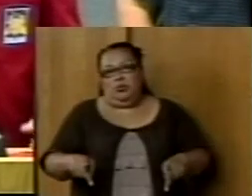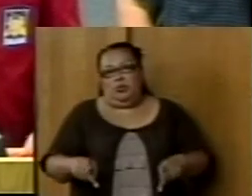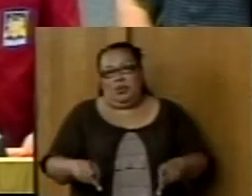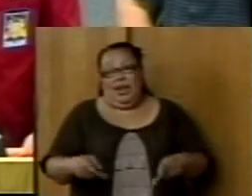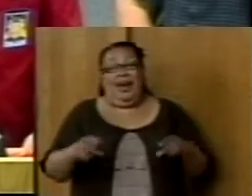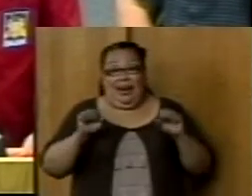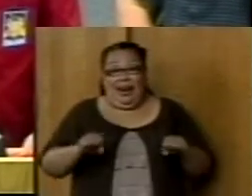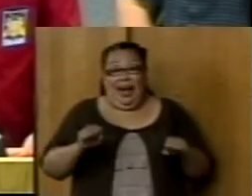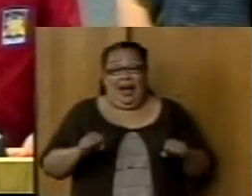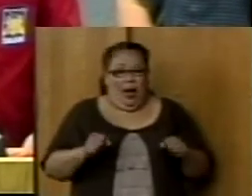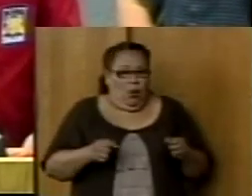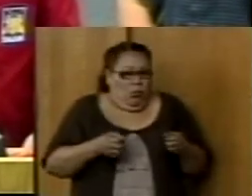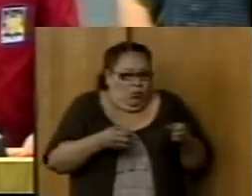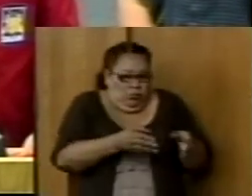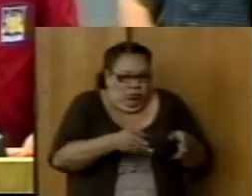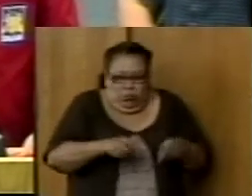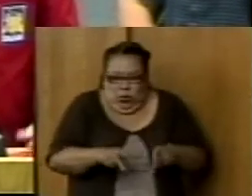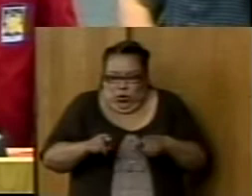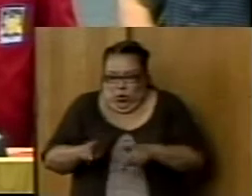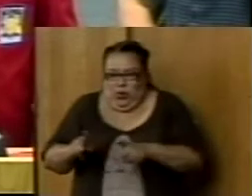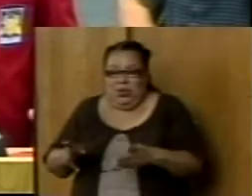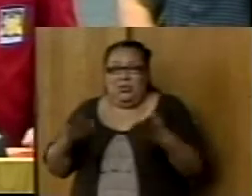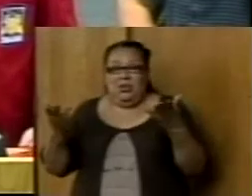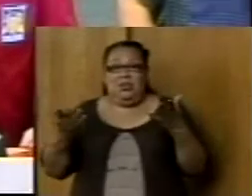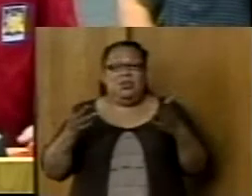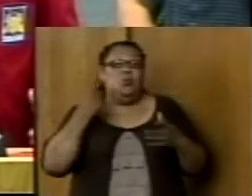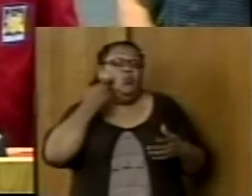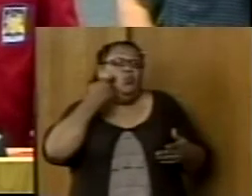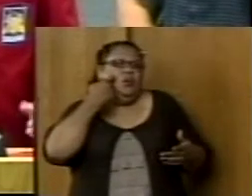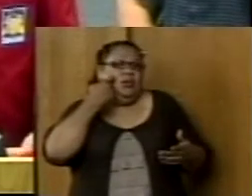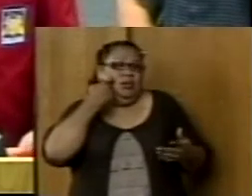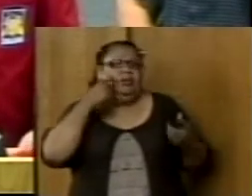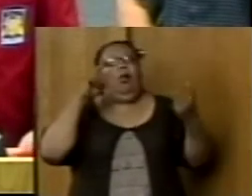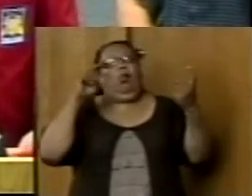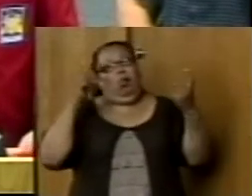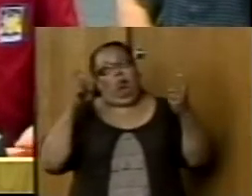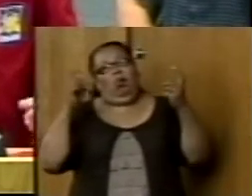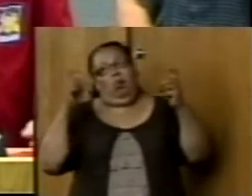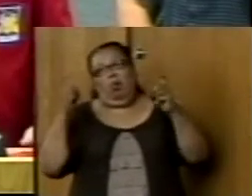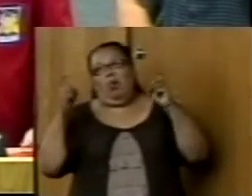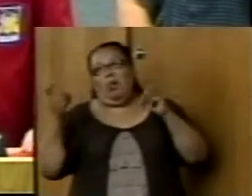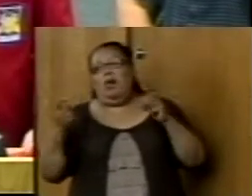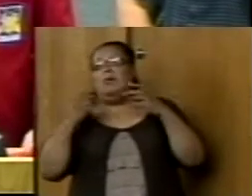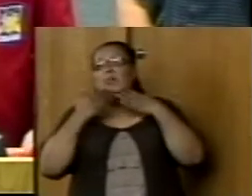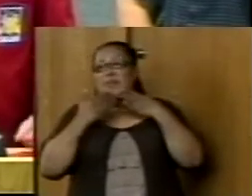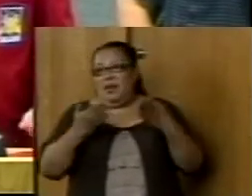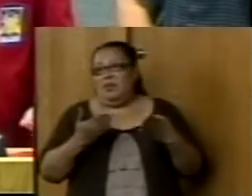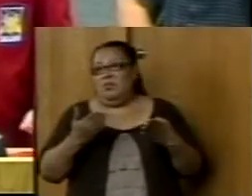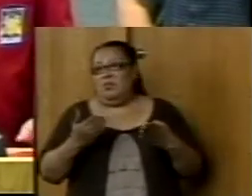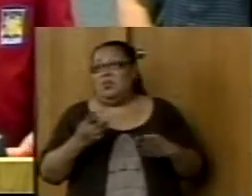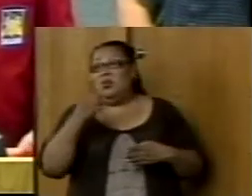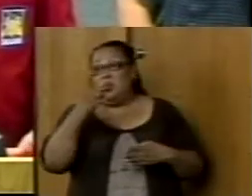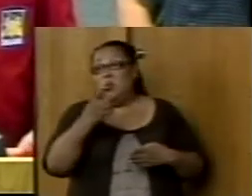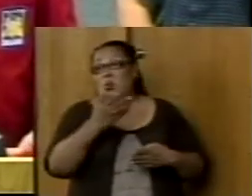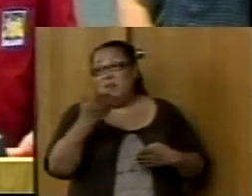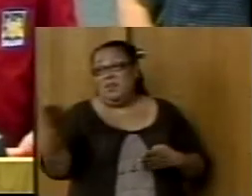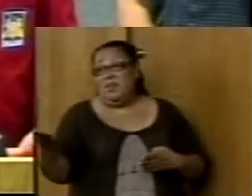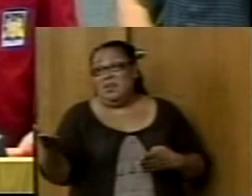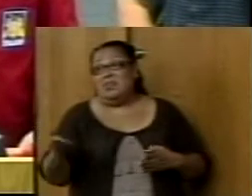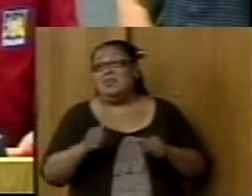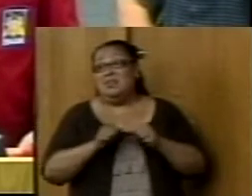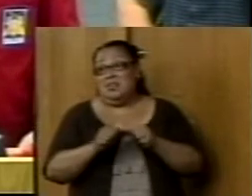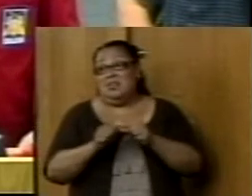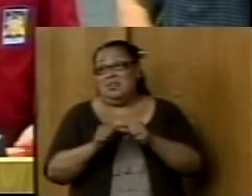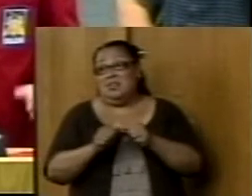be successful. Recently, BISD has undergone several changes, but thankfully, the one thing that I feel has